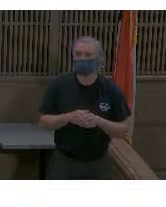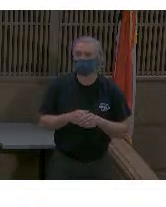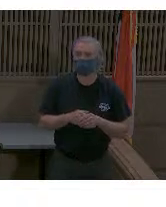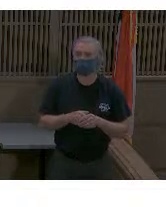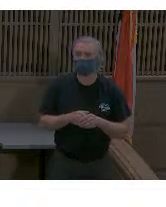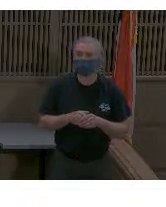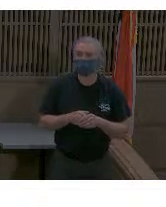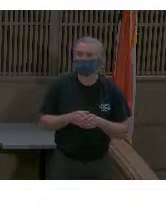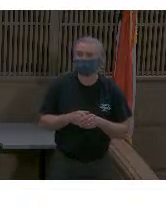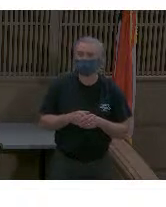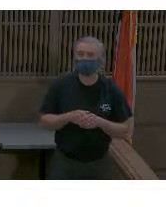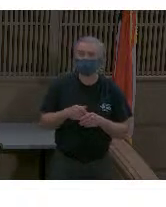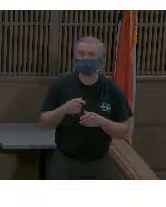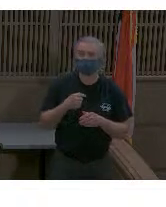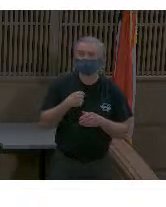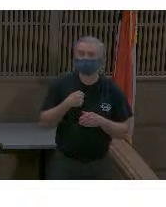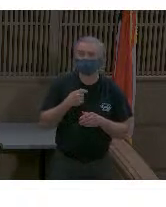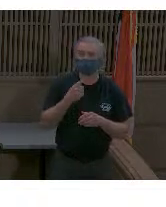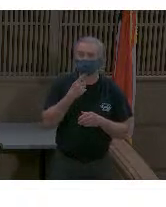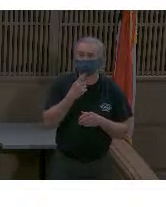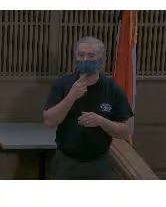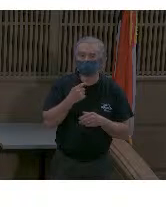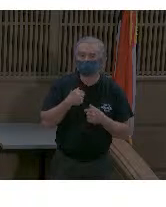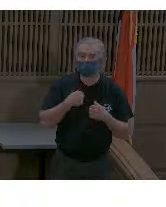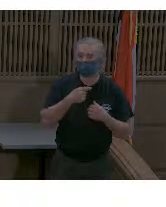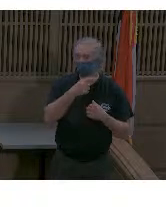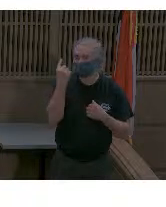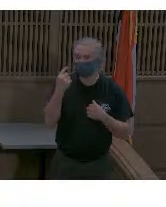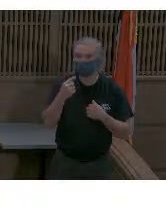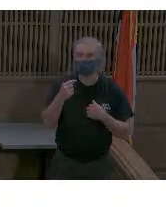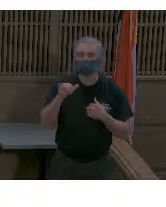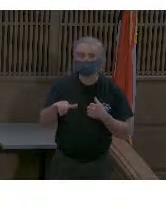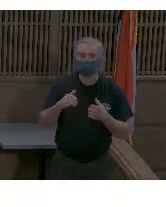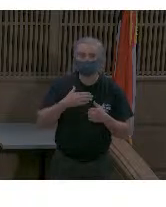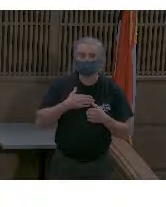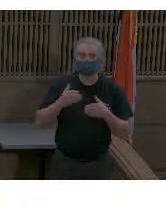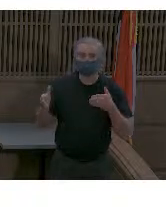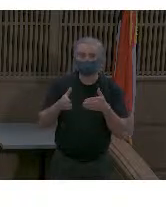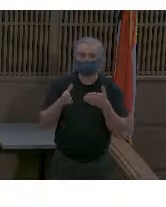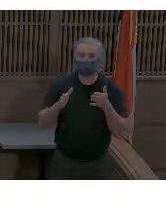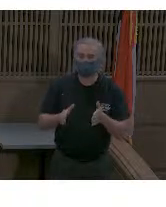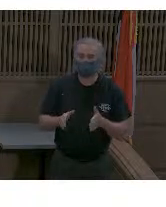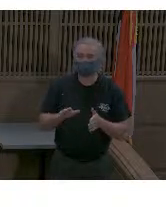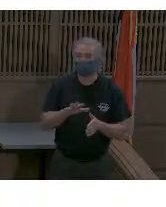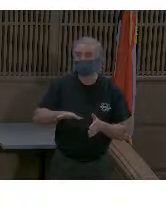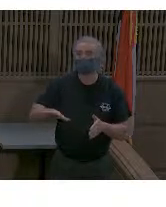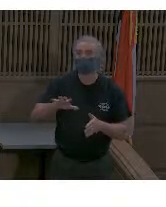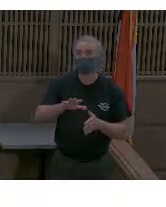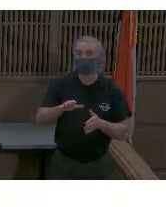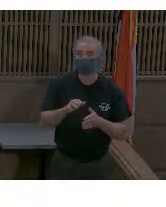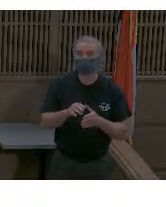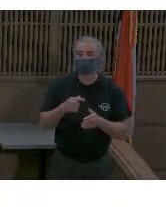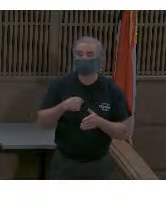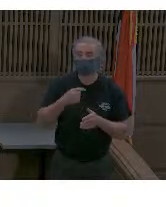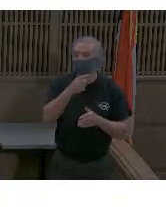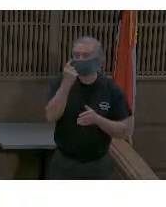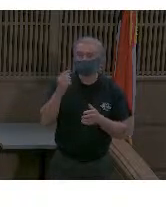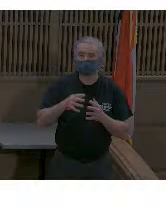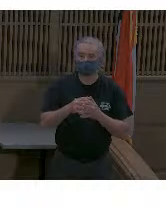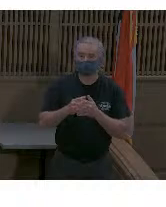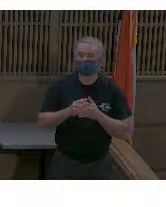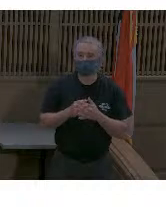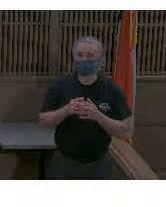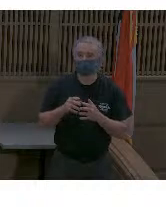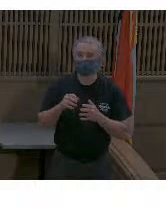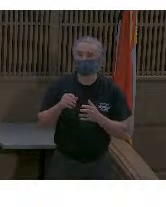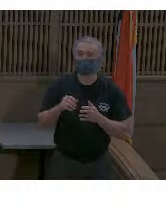It's my neighborhood. I'm black. I'm Black American. It's hitting our community harder